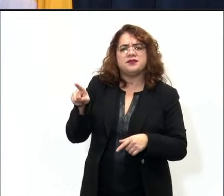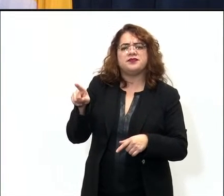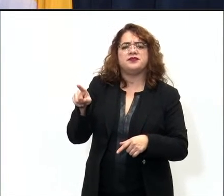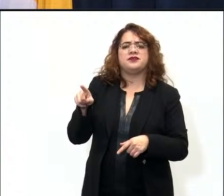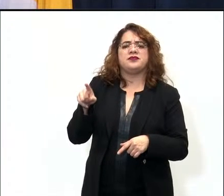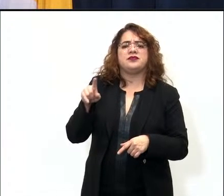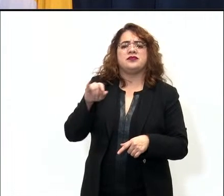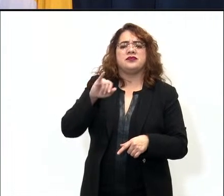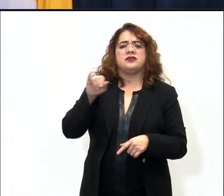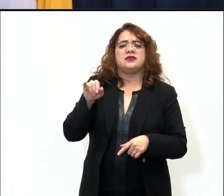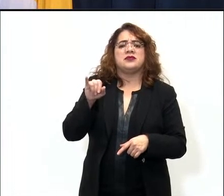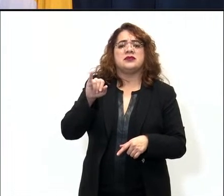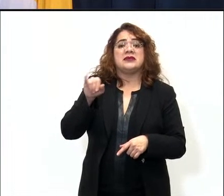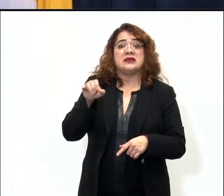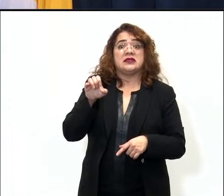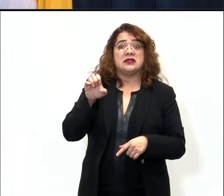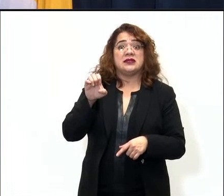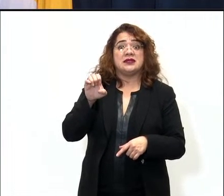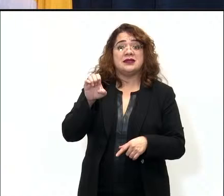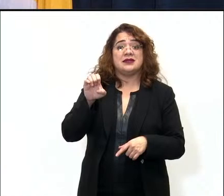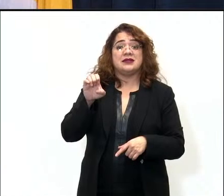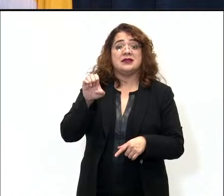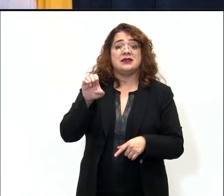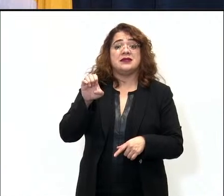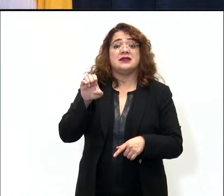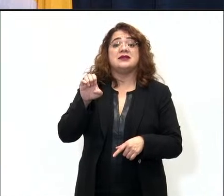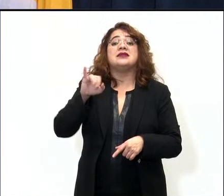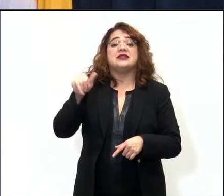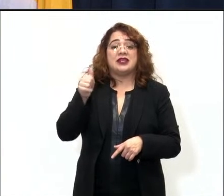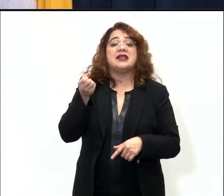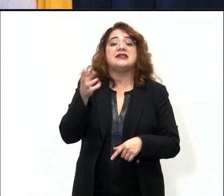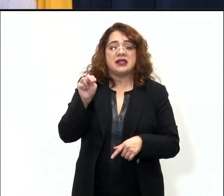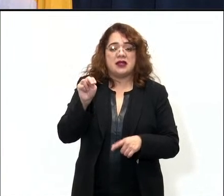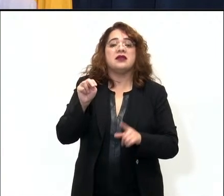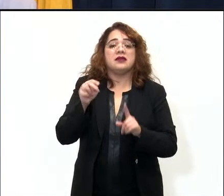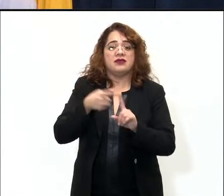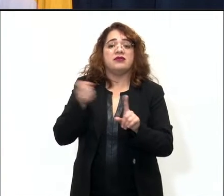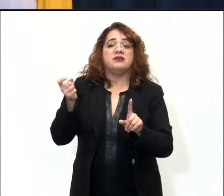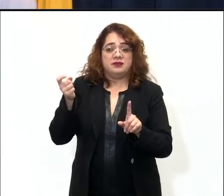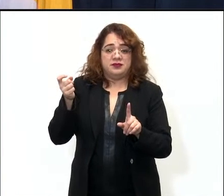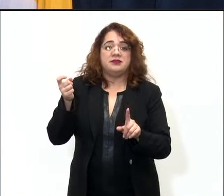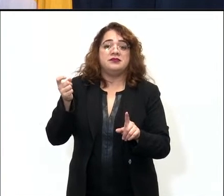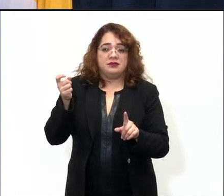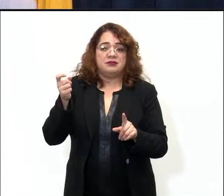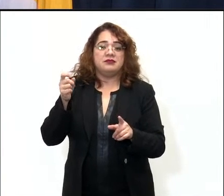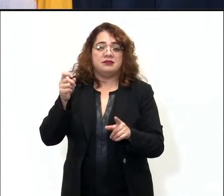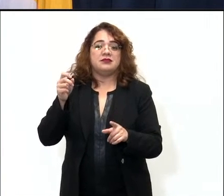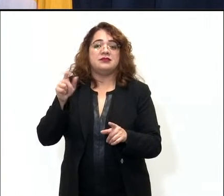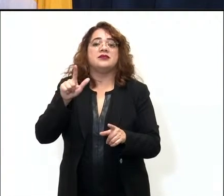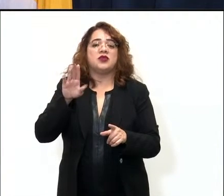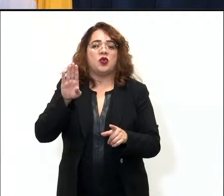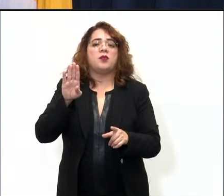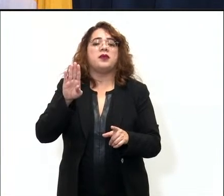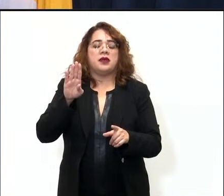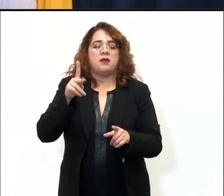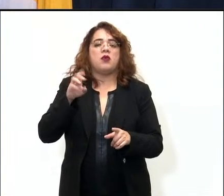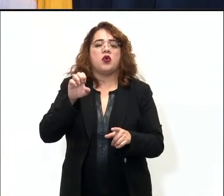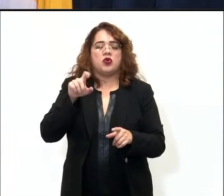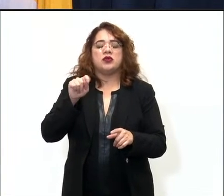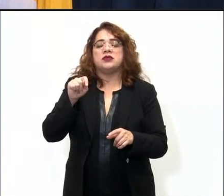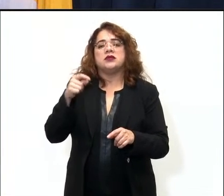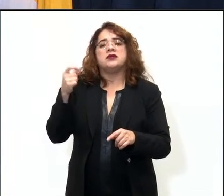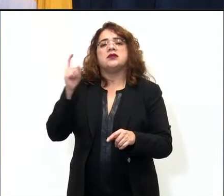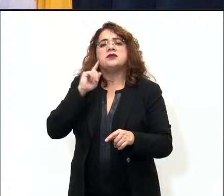of restaurants that have decided to stay open. One recently came under criticism for advertising a New Year's Eve party, and others are